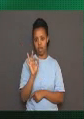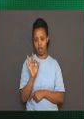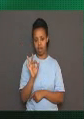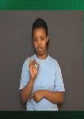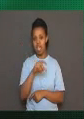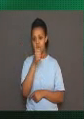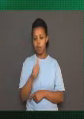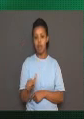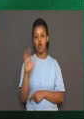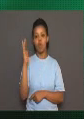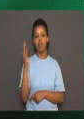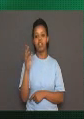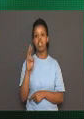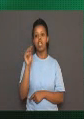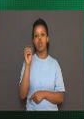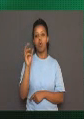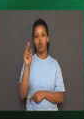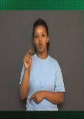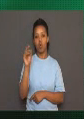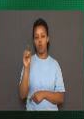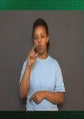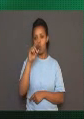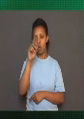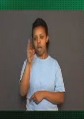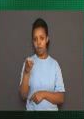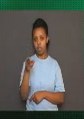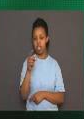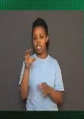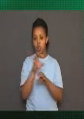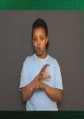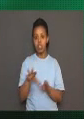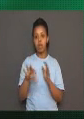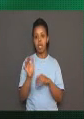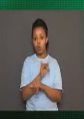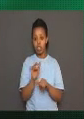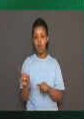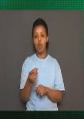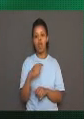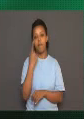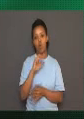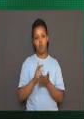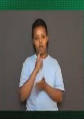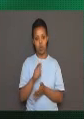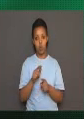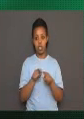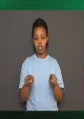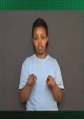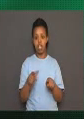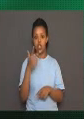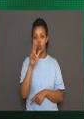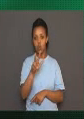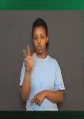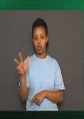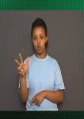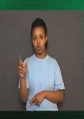as with any other monohybrid cross. But instead of a